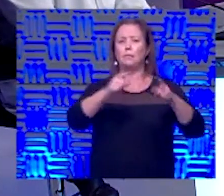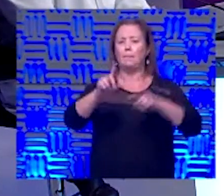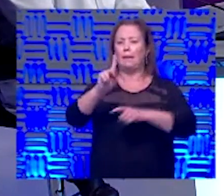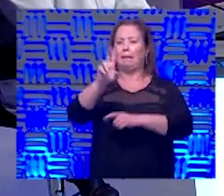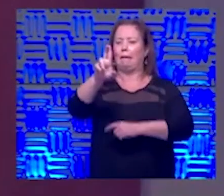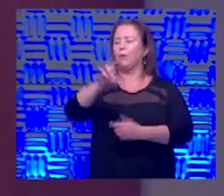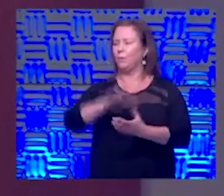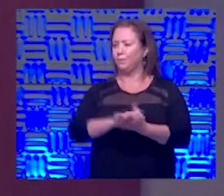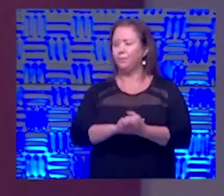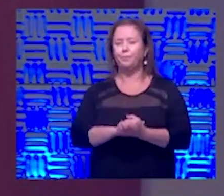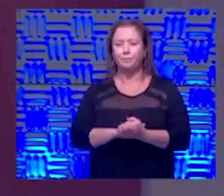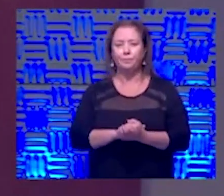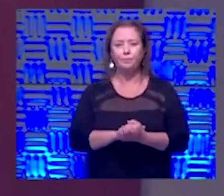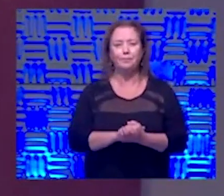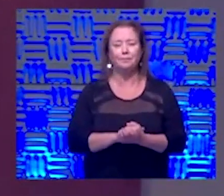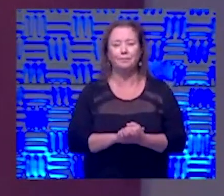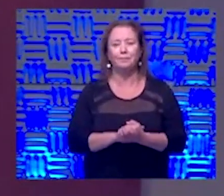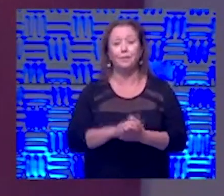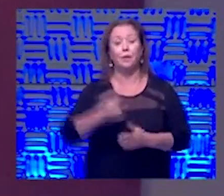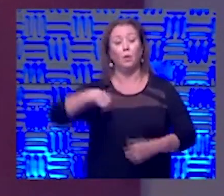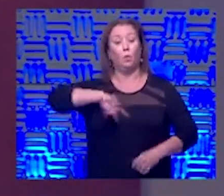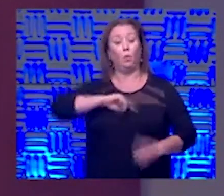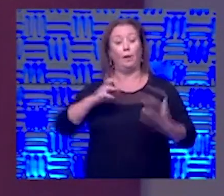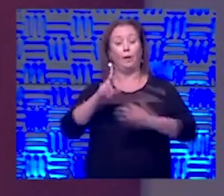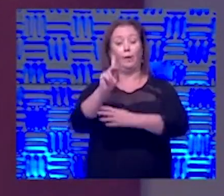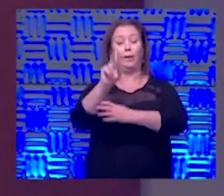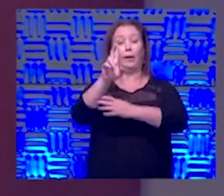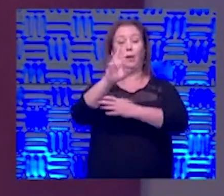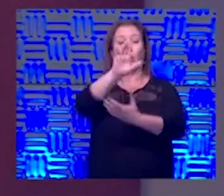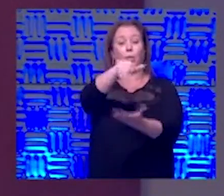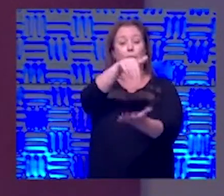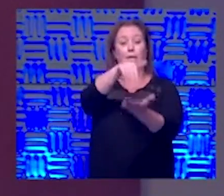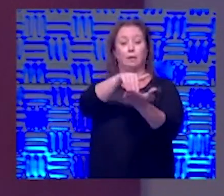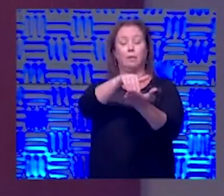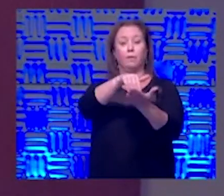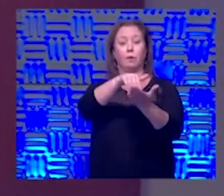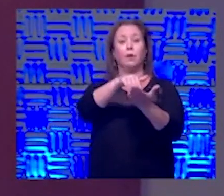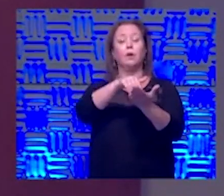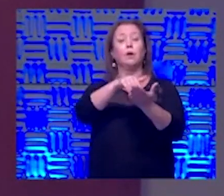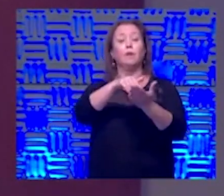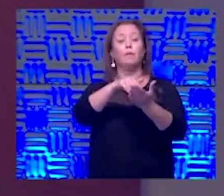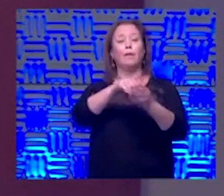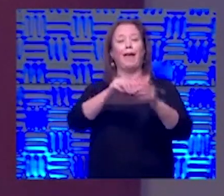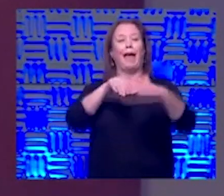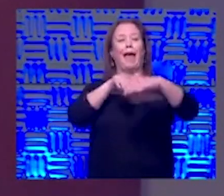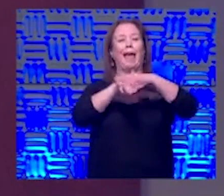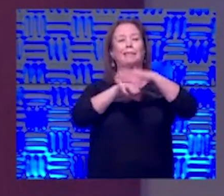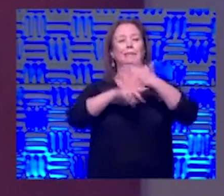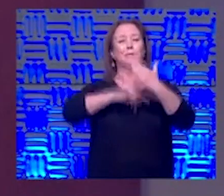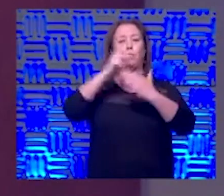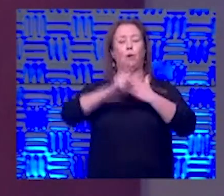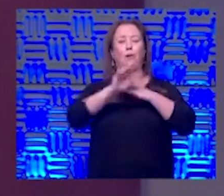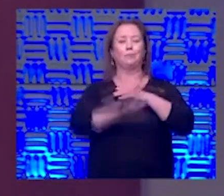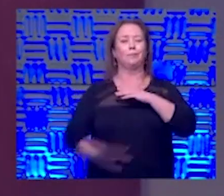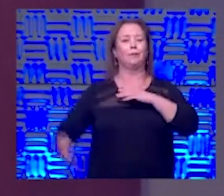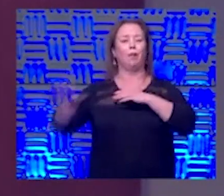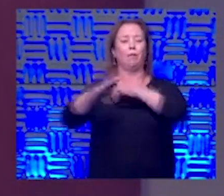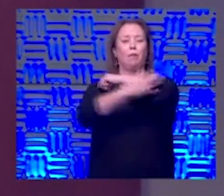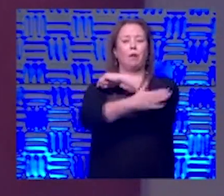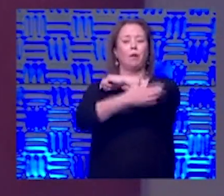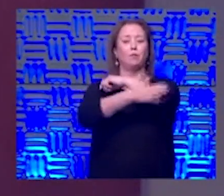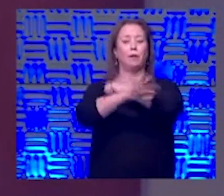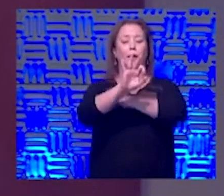it. Yes, so we here at KU are a center for the Expanded Access Program, which is across the nations.